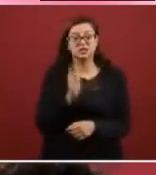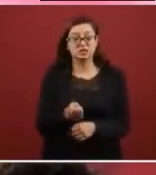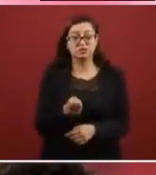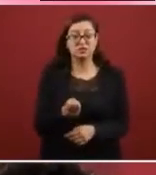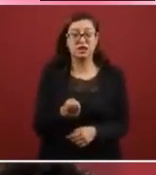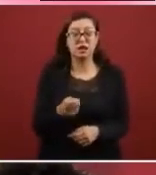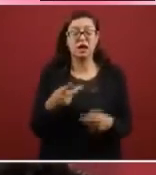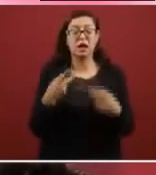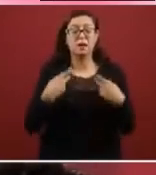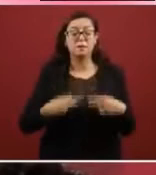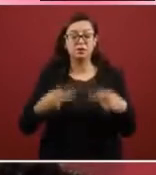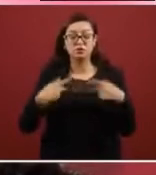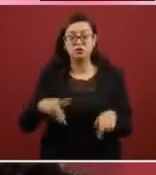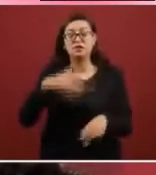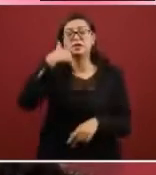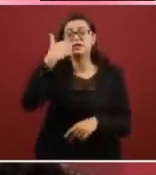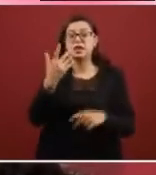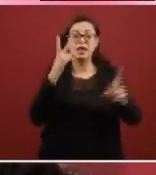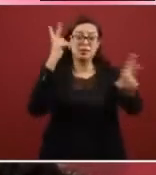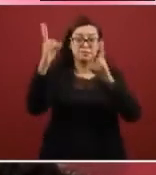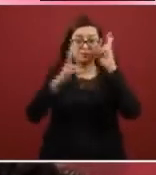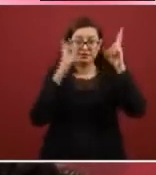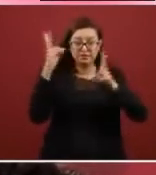visitar, trabajar